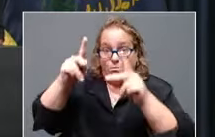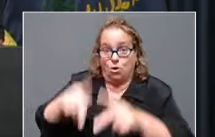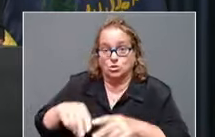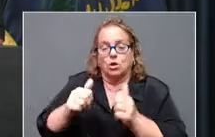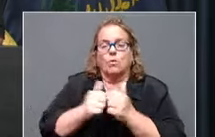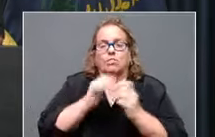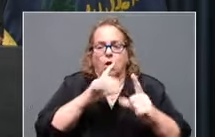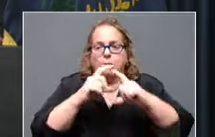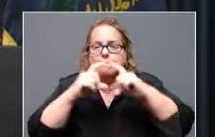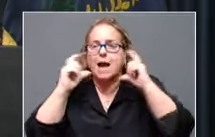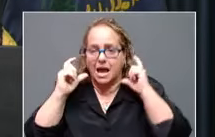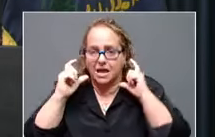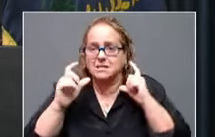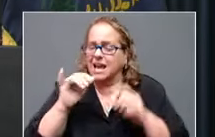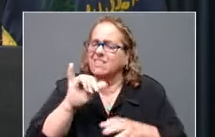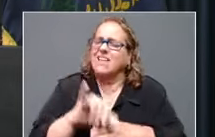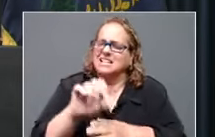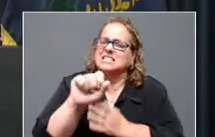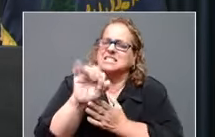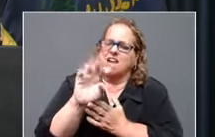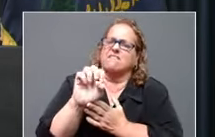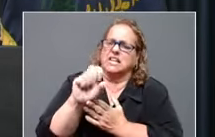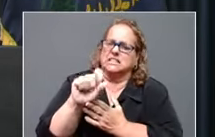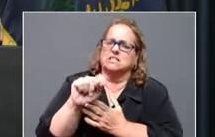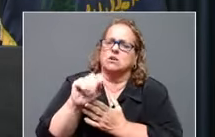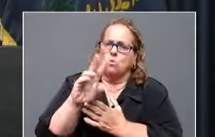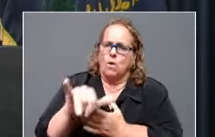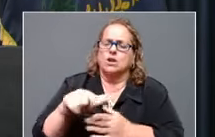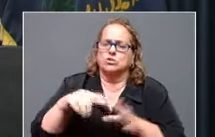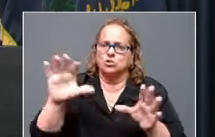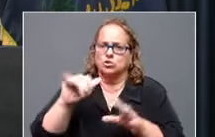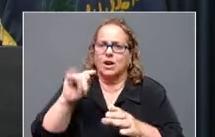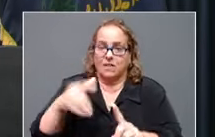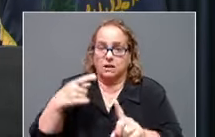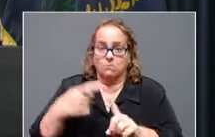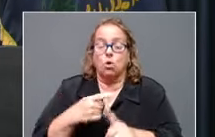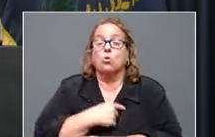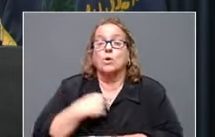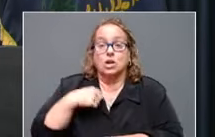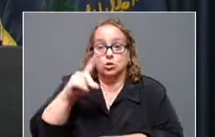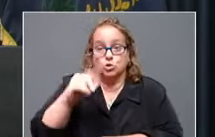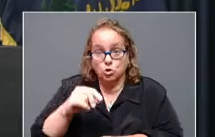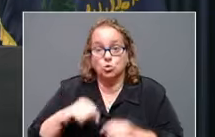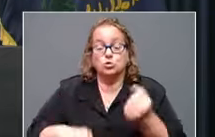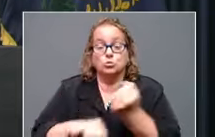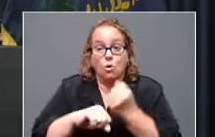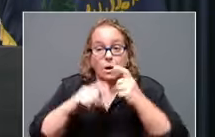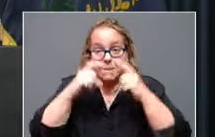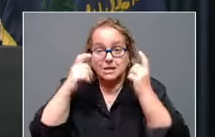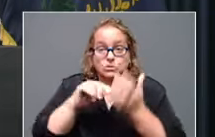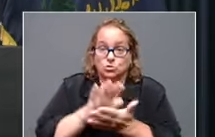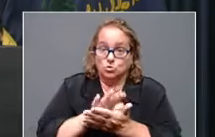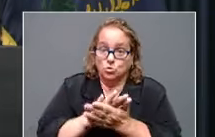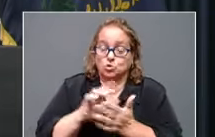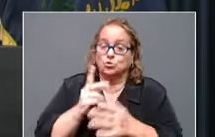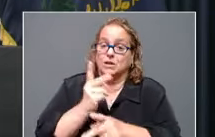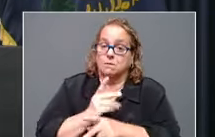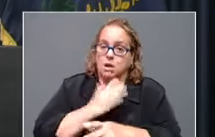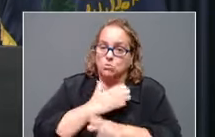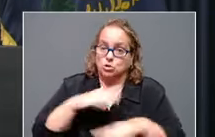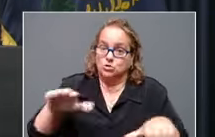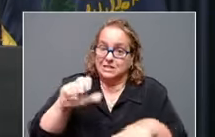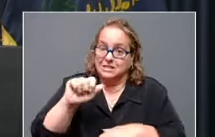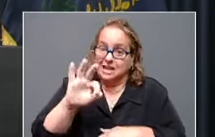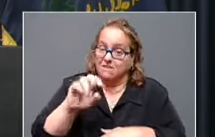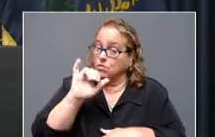we can to support our children to ensure that they can start the school year safe and we can keep our economy moving. To tell a little bit more about the